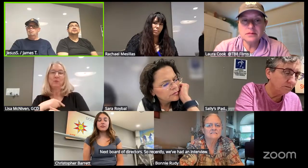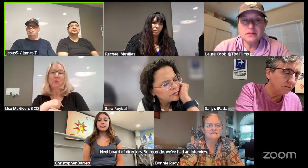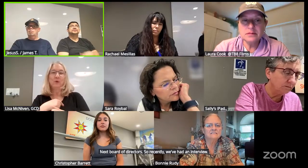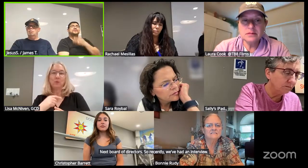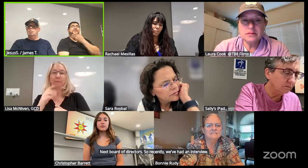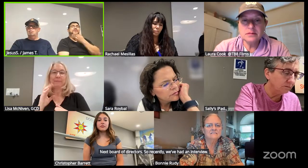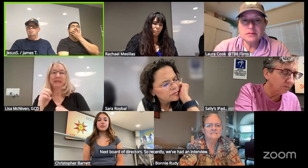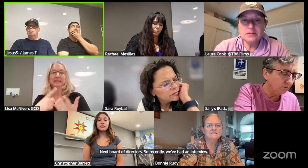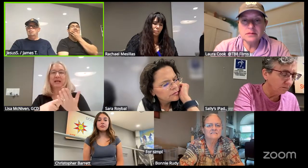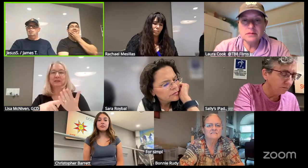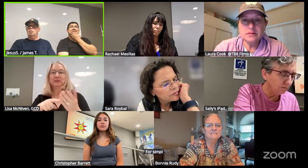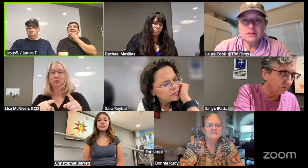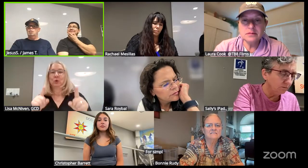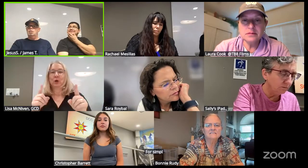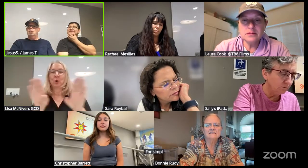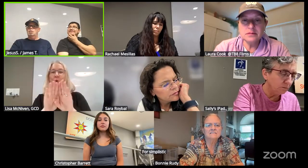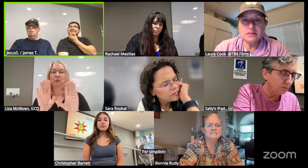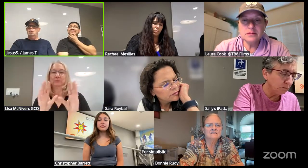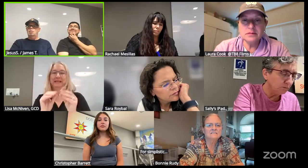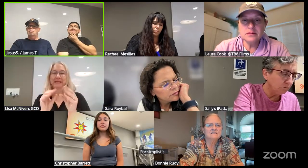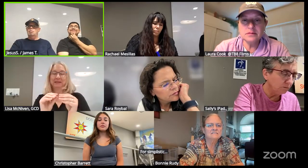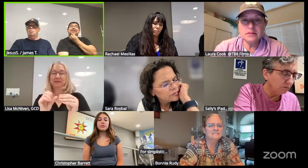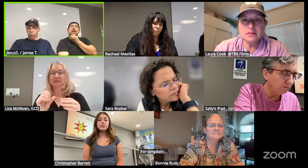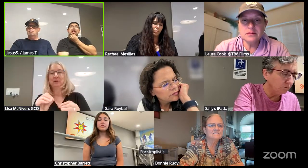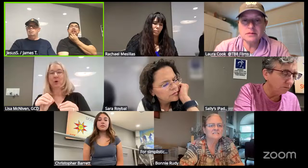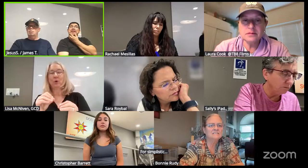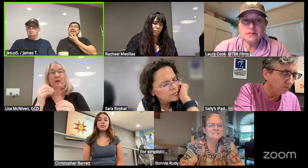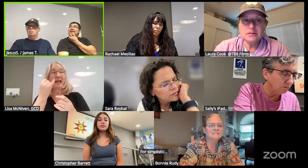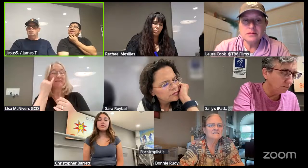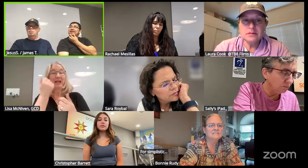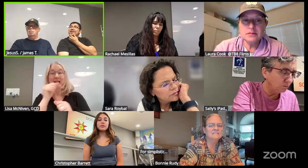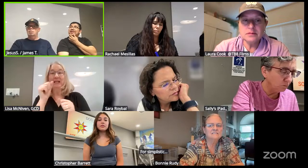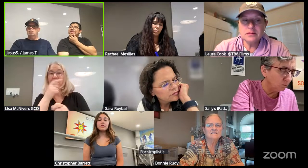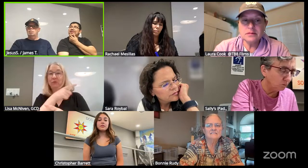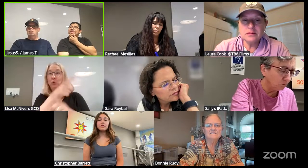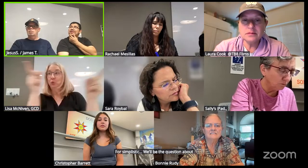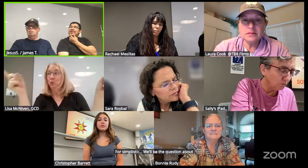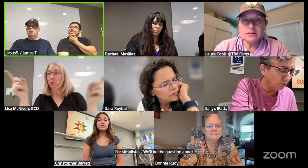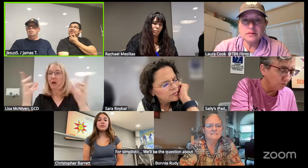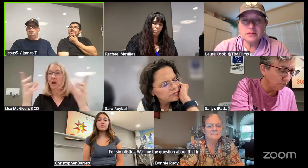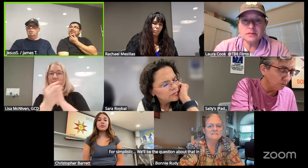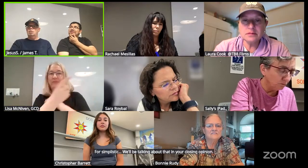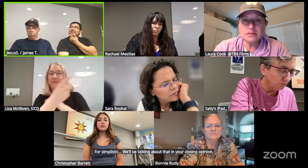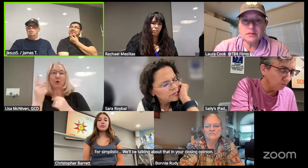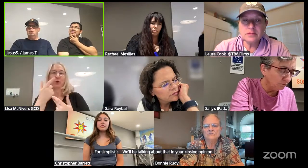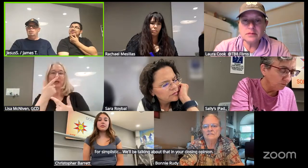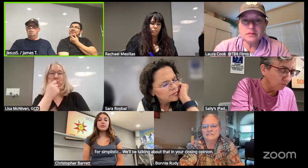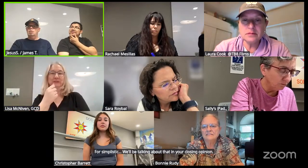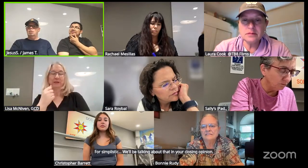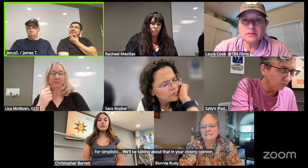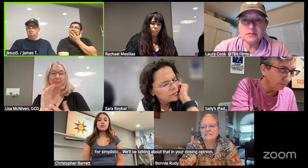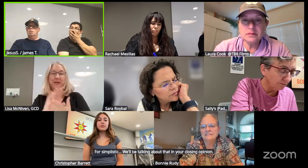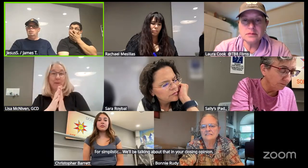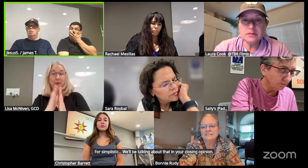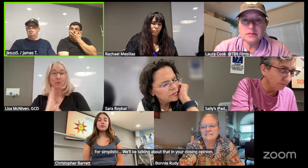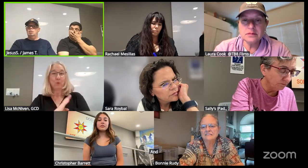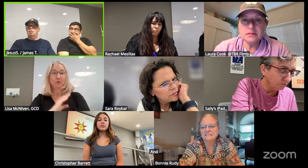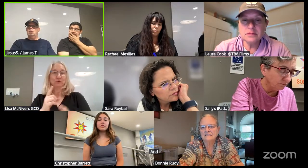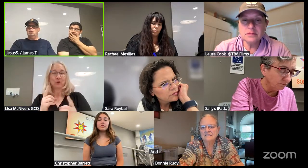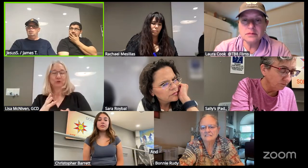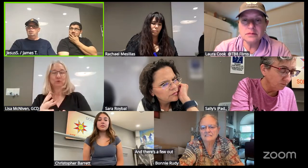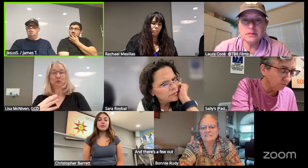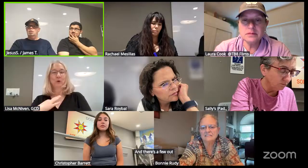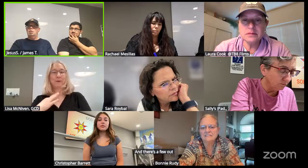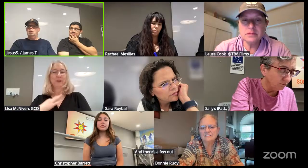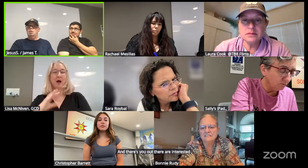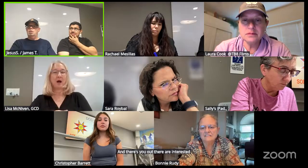who is interested. And we will be talking about that in the closing meeting. And any of you out there interested